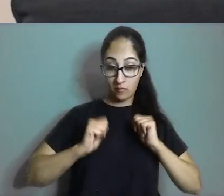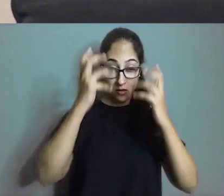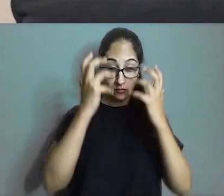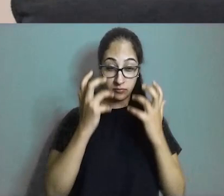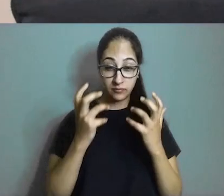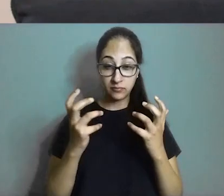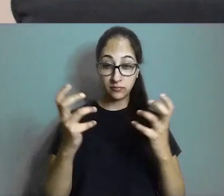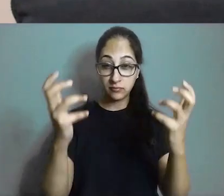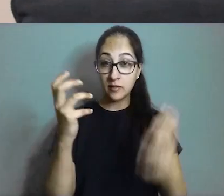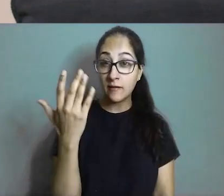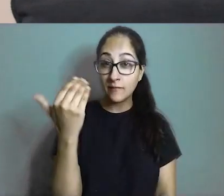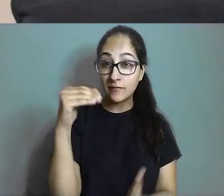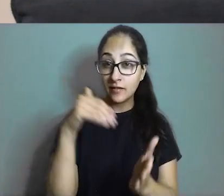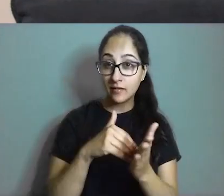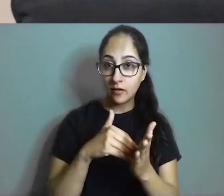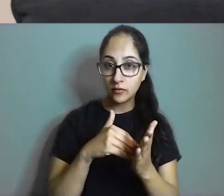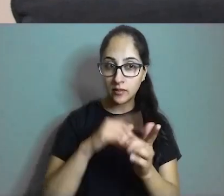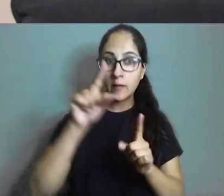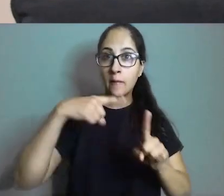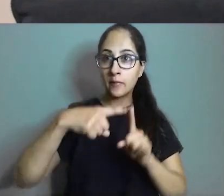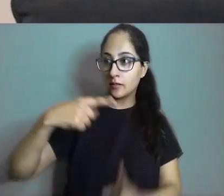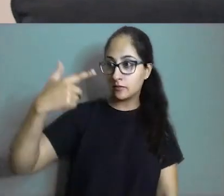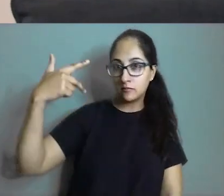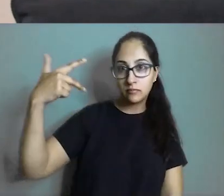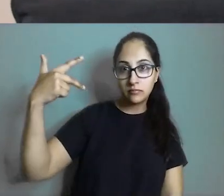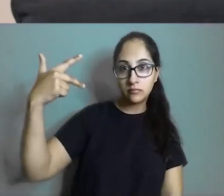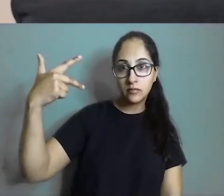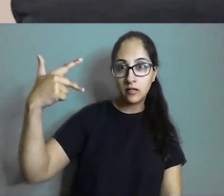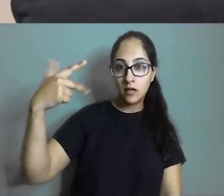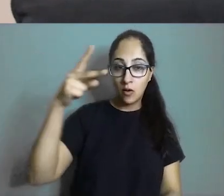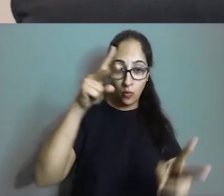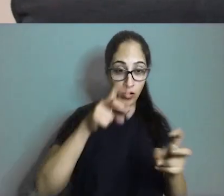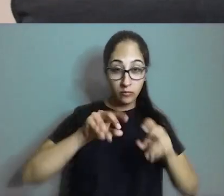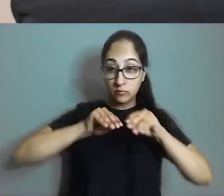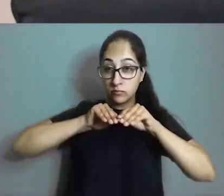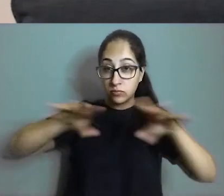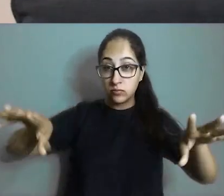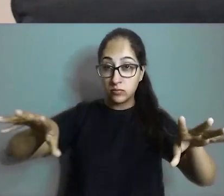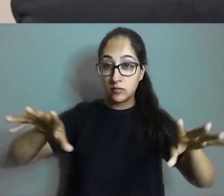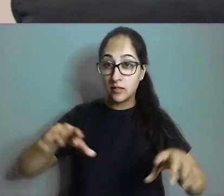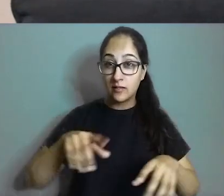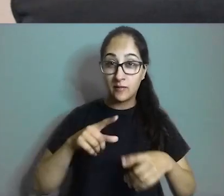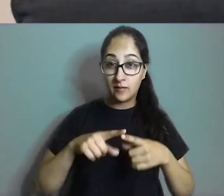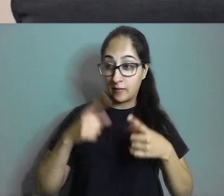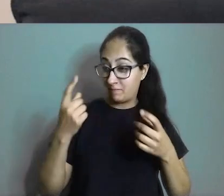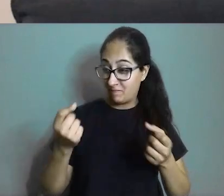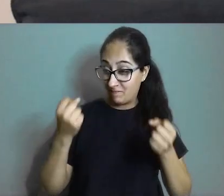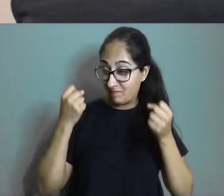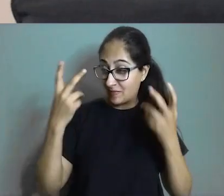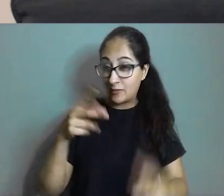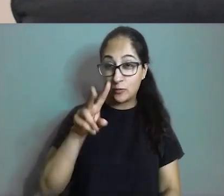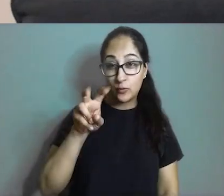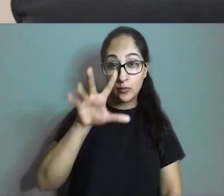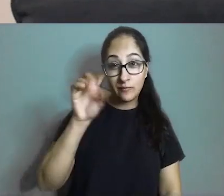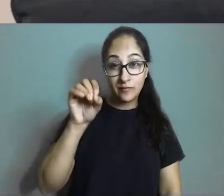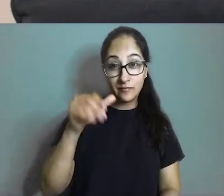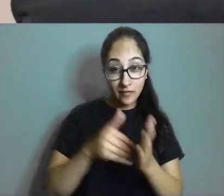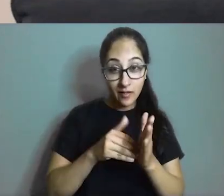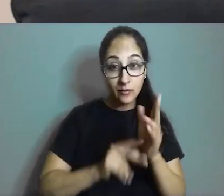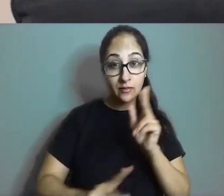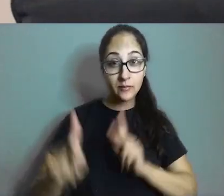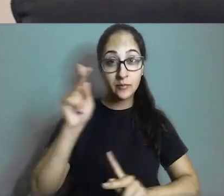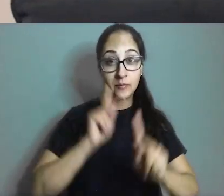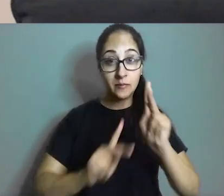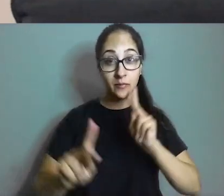Just the sense of, for example, at Jubilee Games, performing for 15,000 people in the stadium, knowing that it was